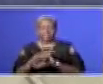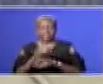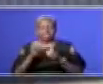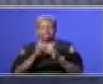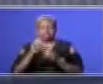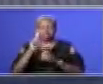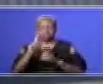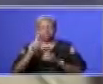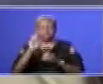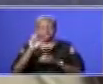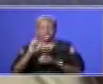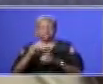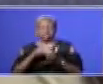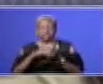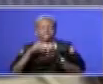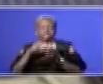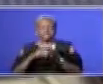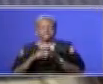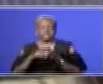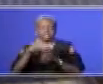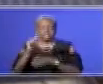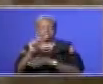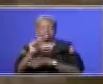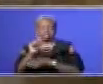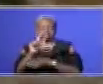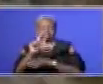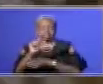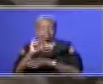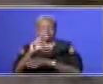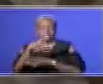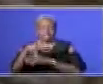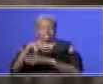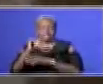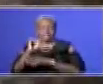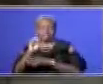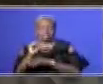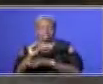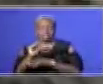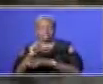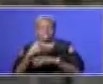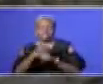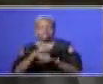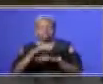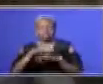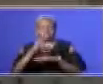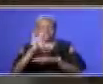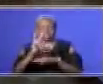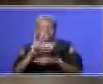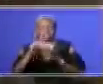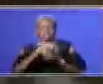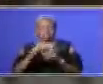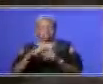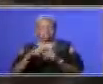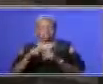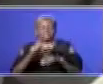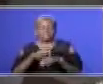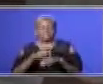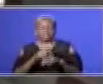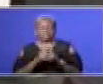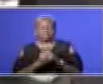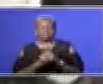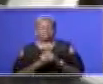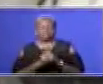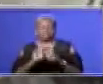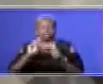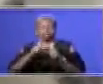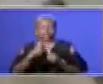1,000 hybrid Nile tilapia are maintained over a 6-month period as an initial step in the operation. Once they